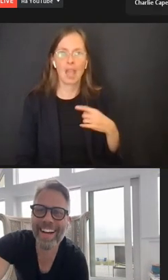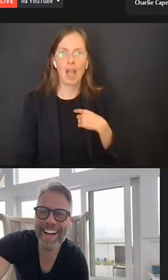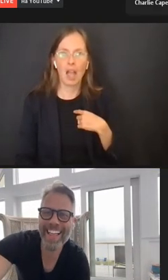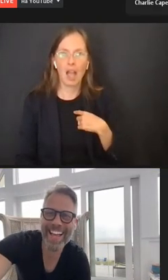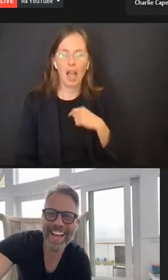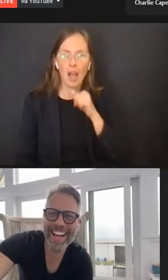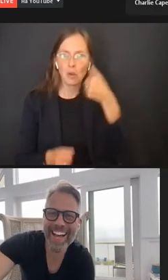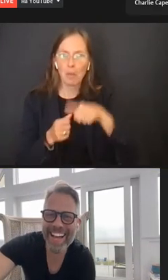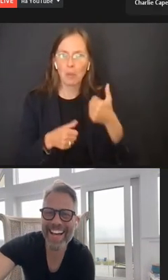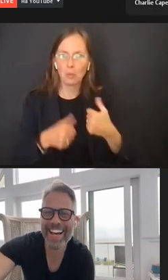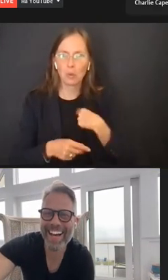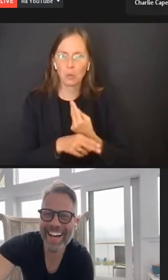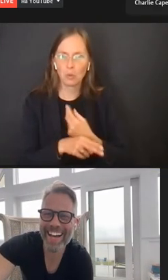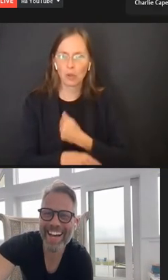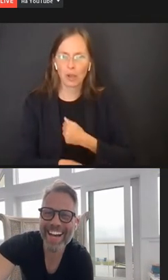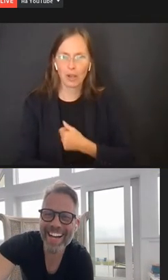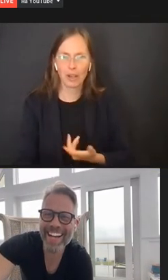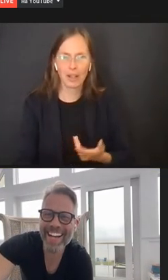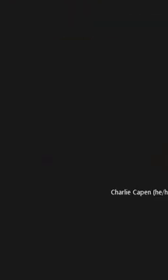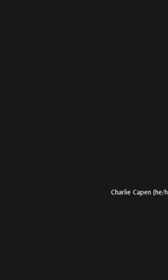one I'm using. Sorry.